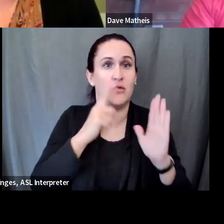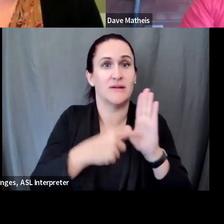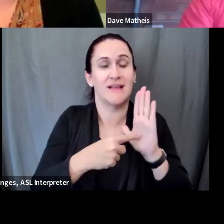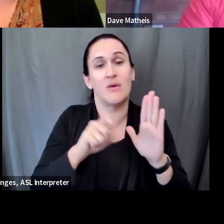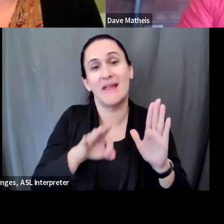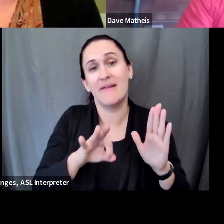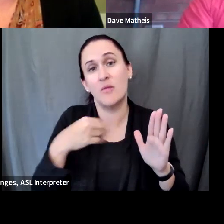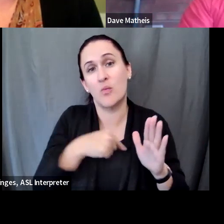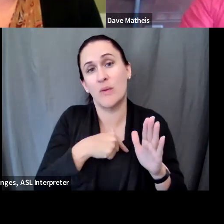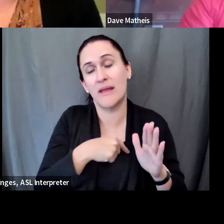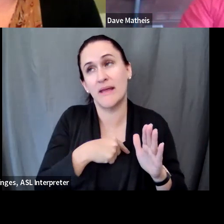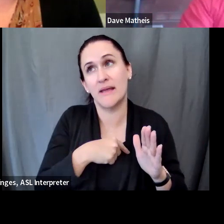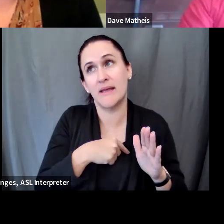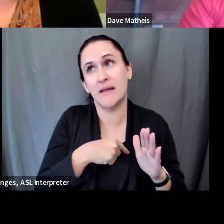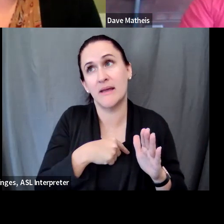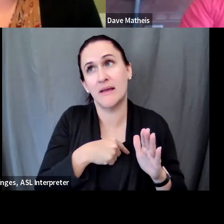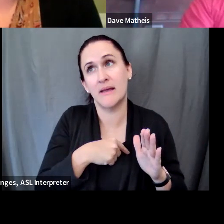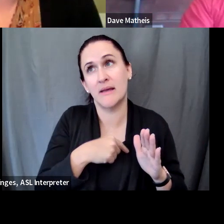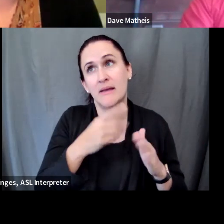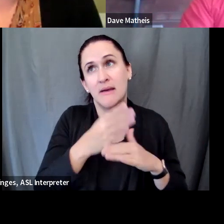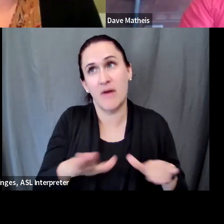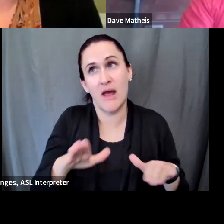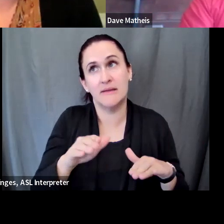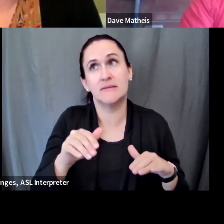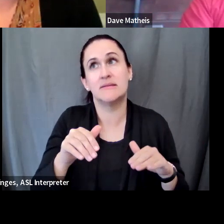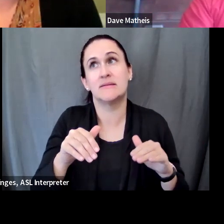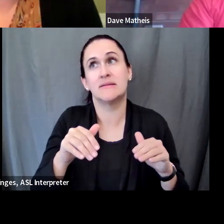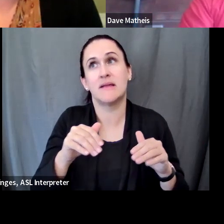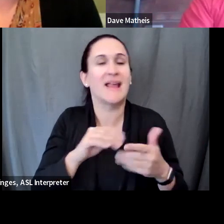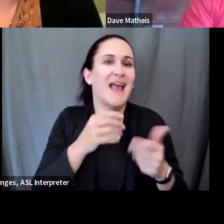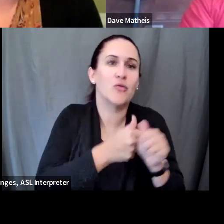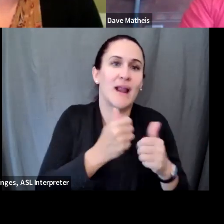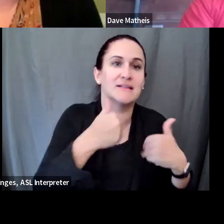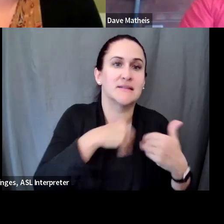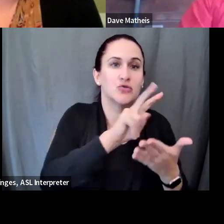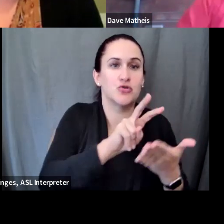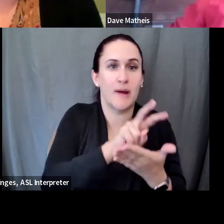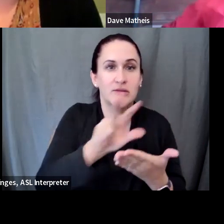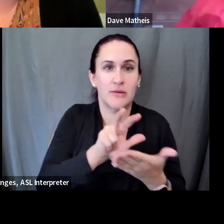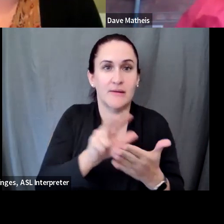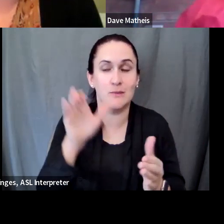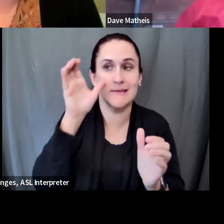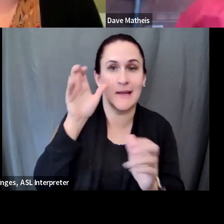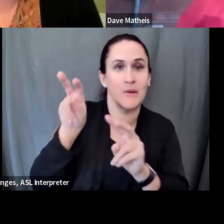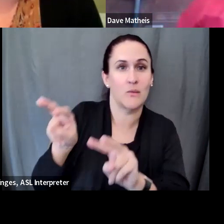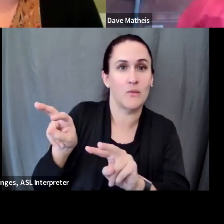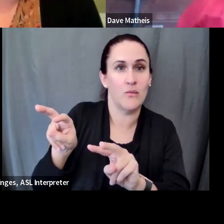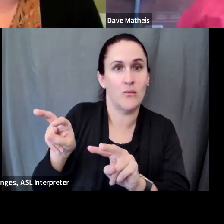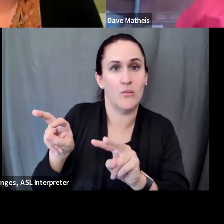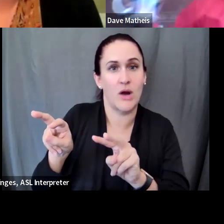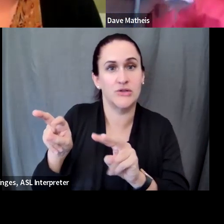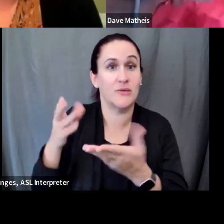the hours in the night up, everybody gets like 2 or 3 hours that we stay up and we might